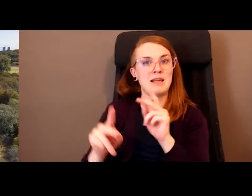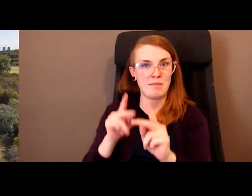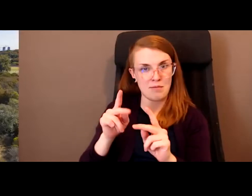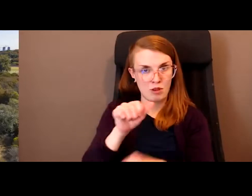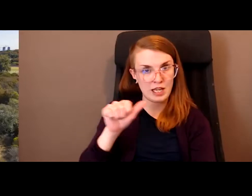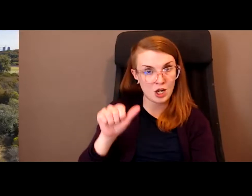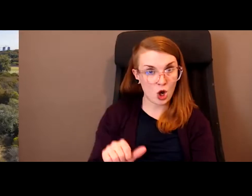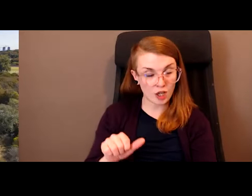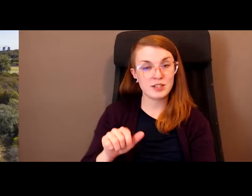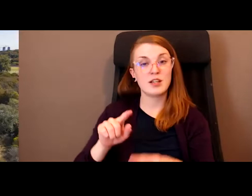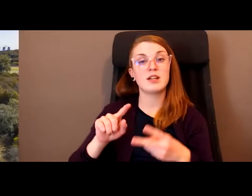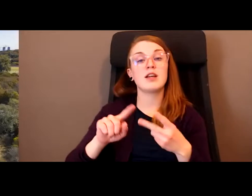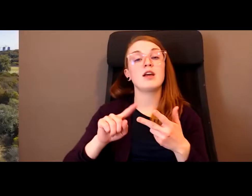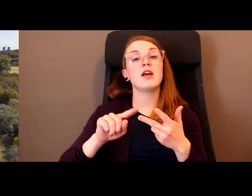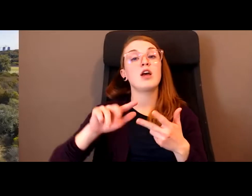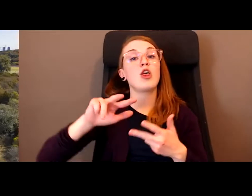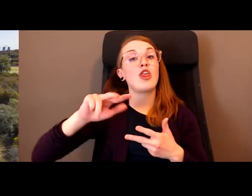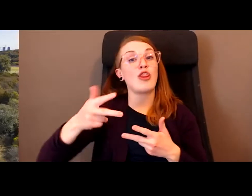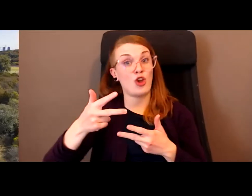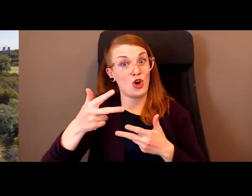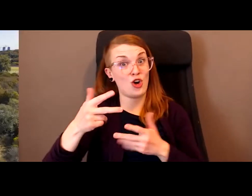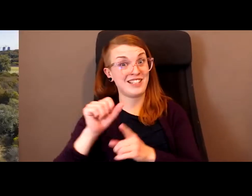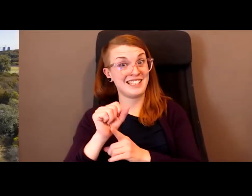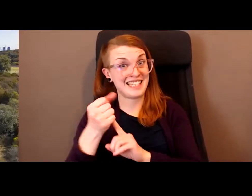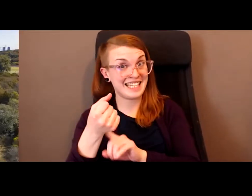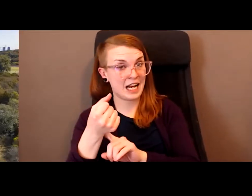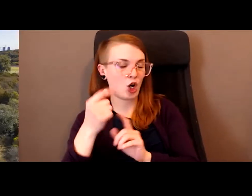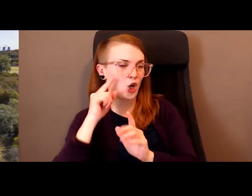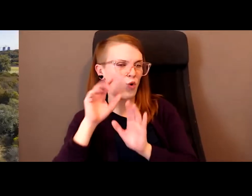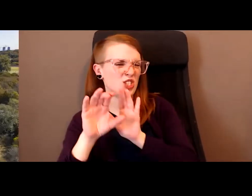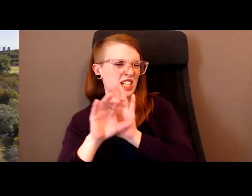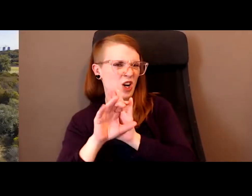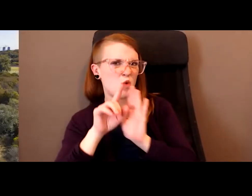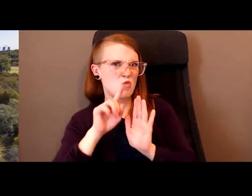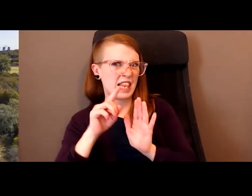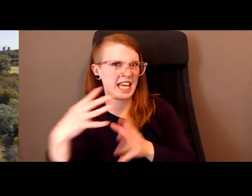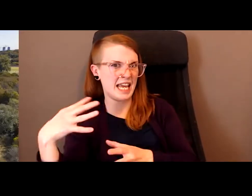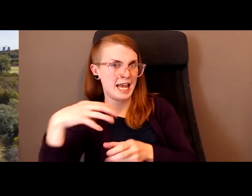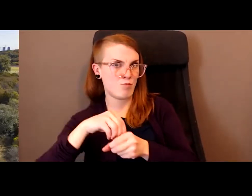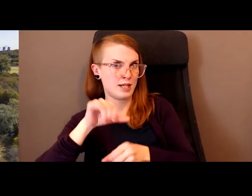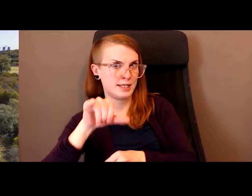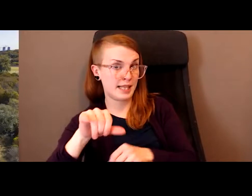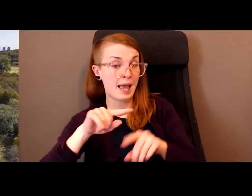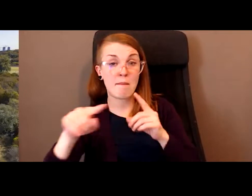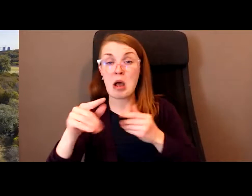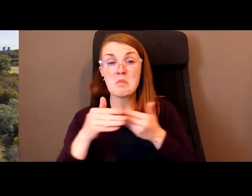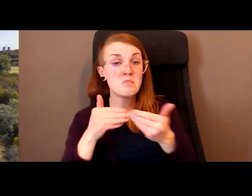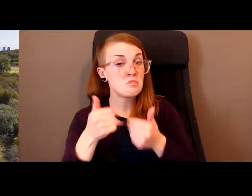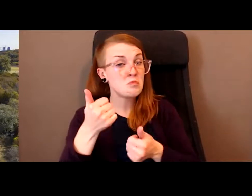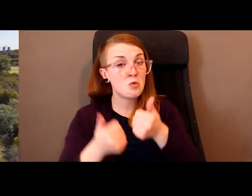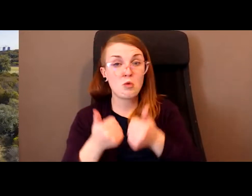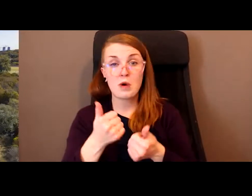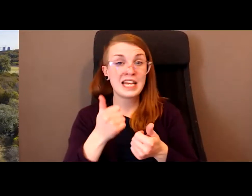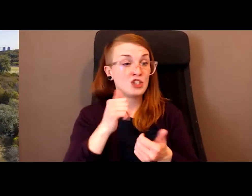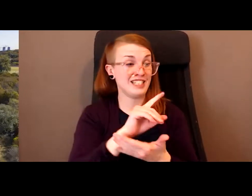The third scenario really embraces that and puts improvements there. But regardless of what scenario goes forward, we know